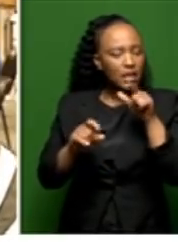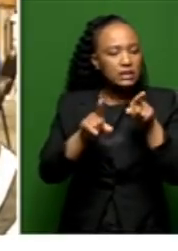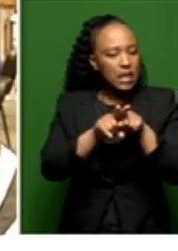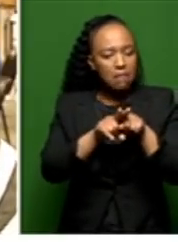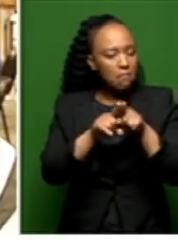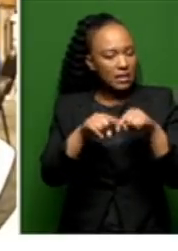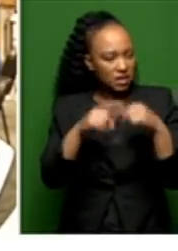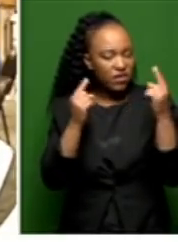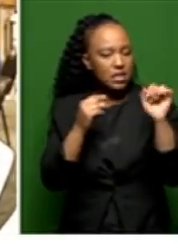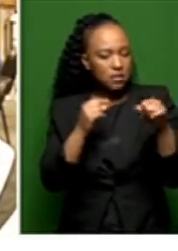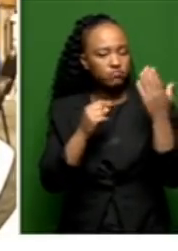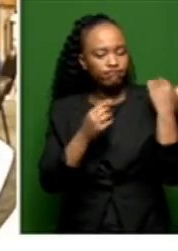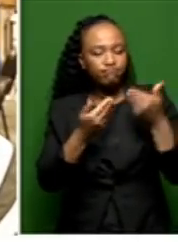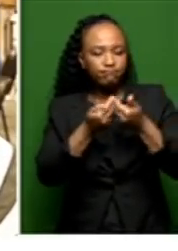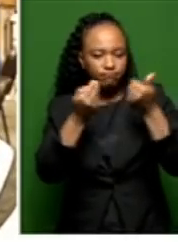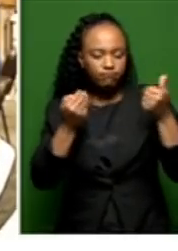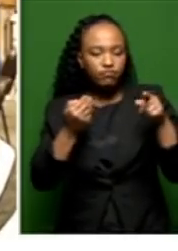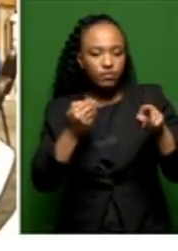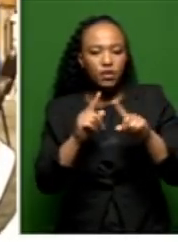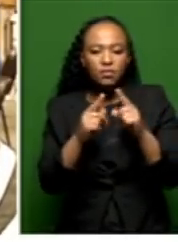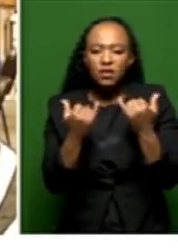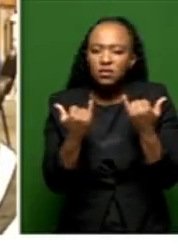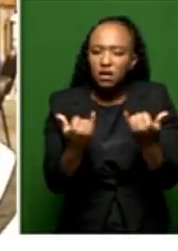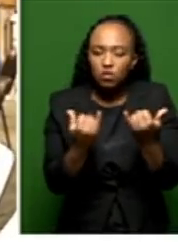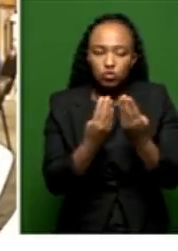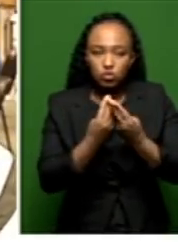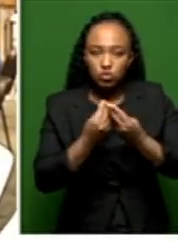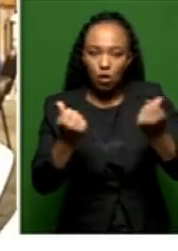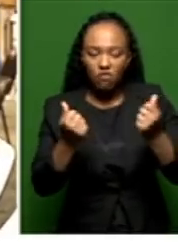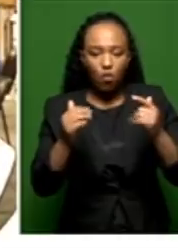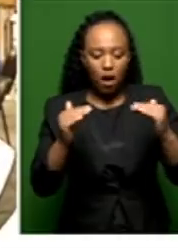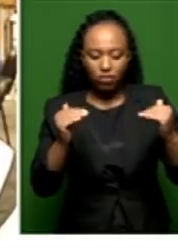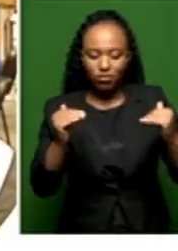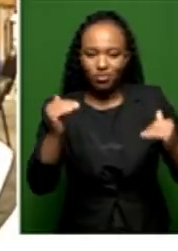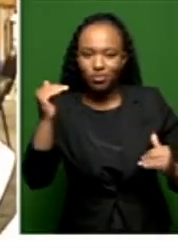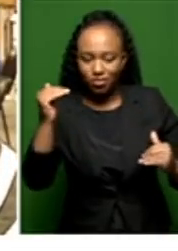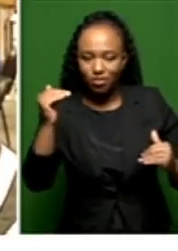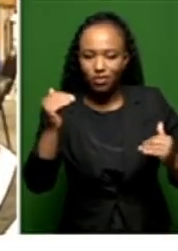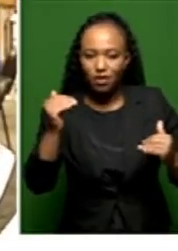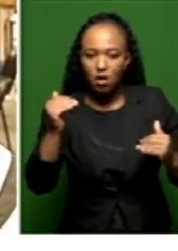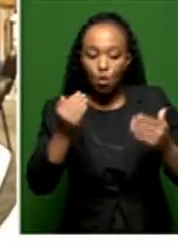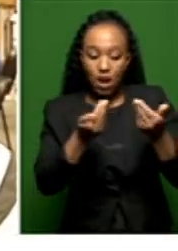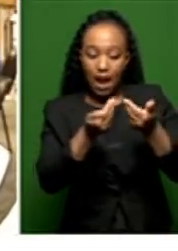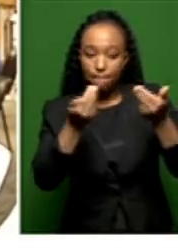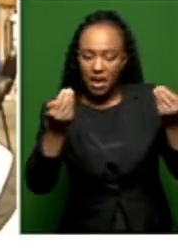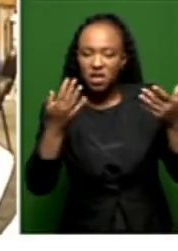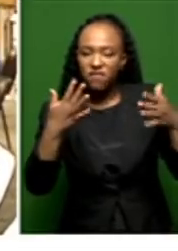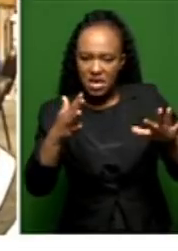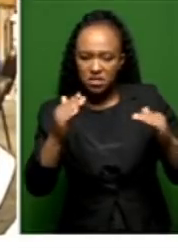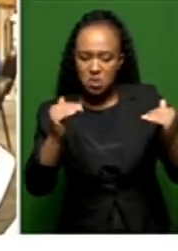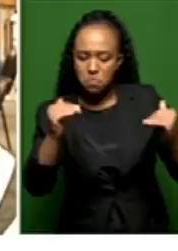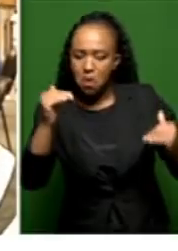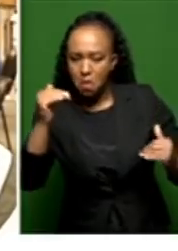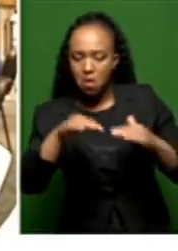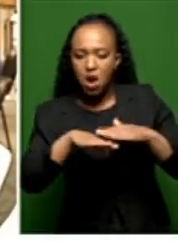ANC failed on is to figure out how to deal with the inequality that apartheid caused, which was based on